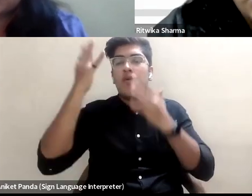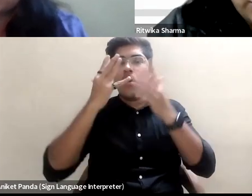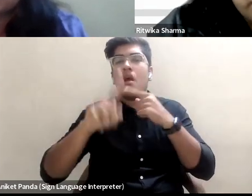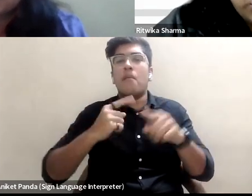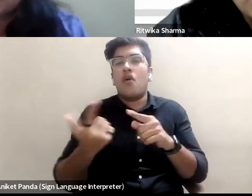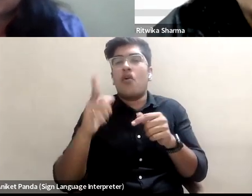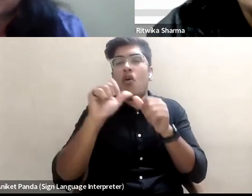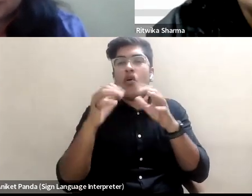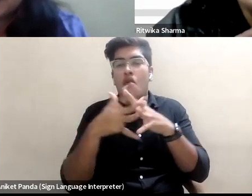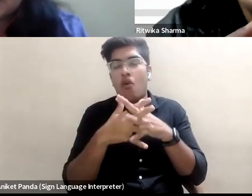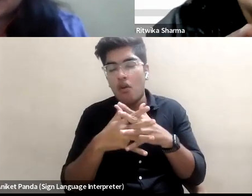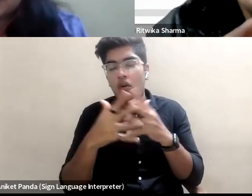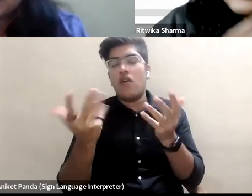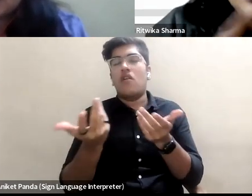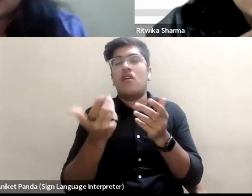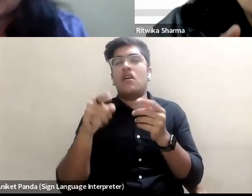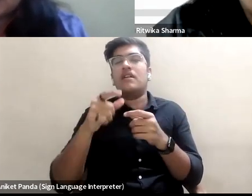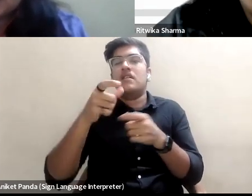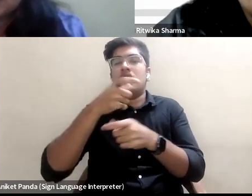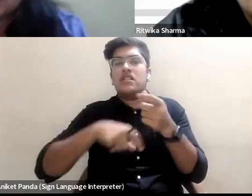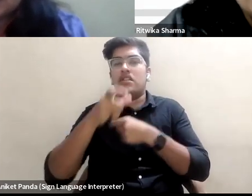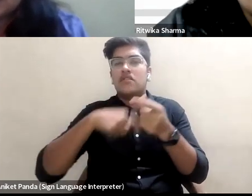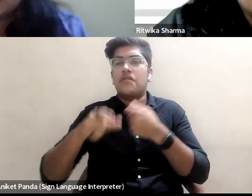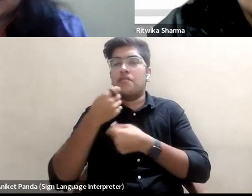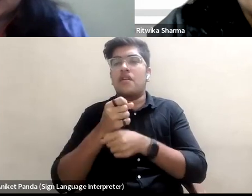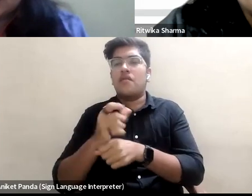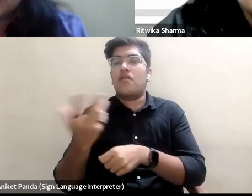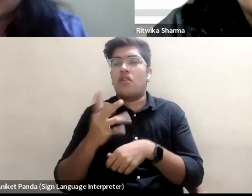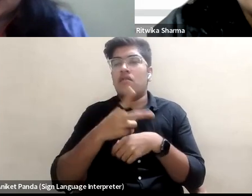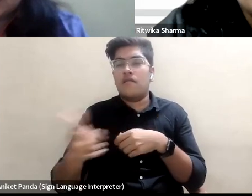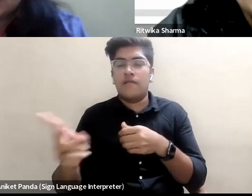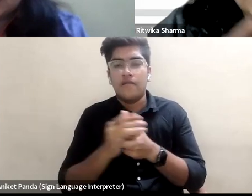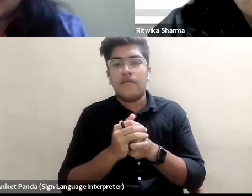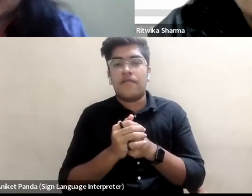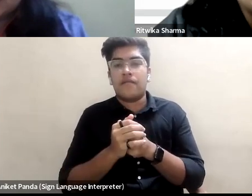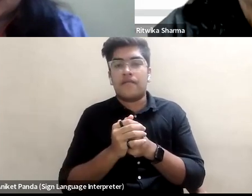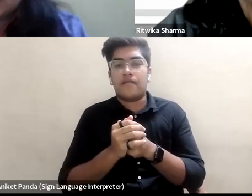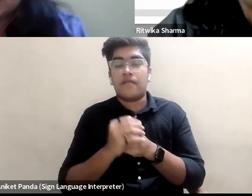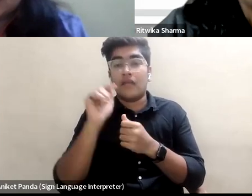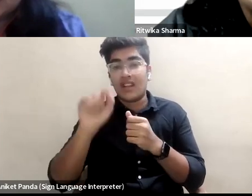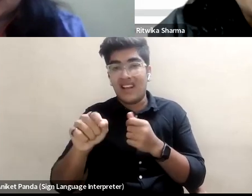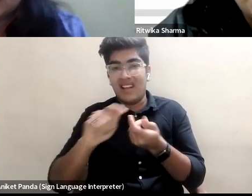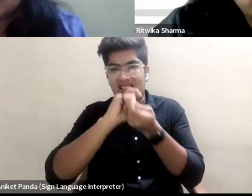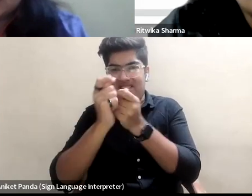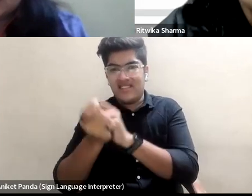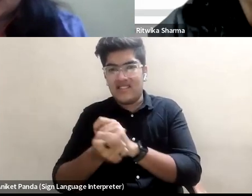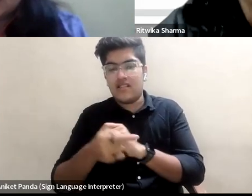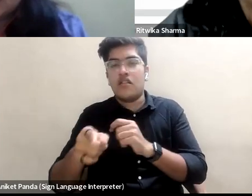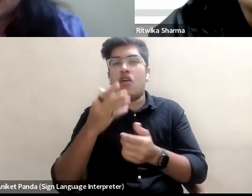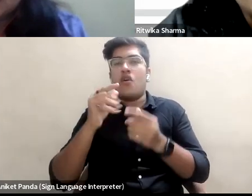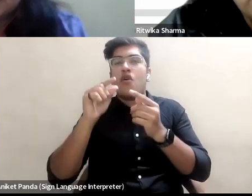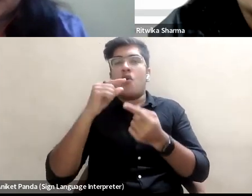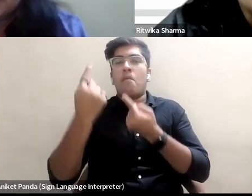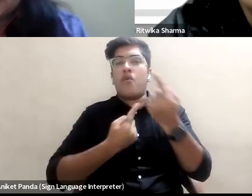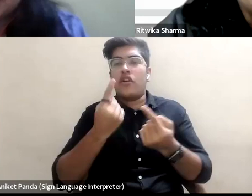to bring about. Did those concerns vary based on the political history or the political experiences of a